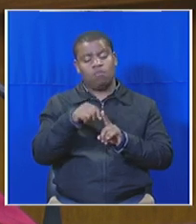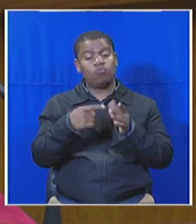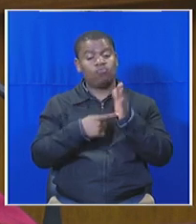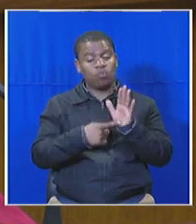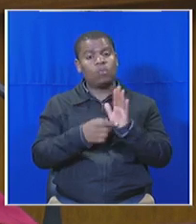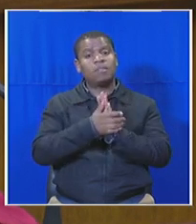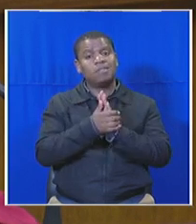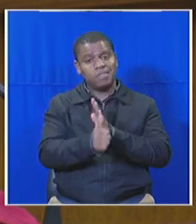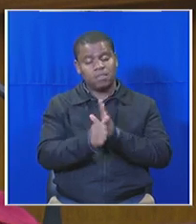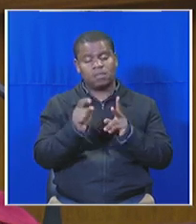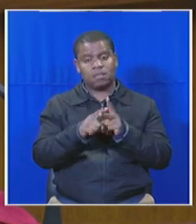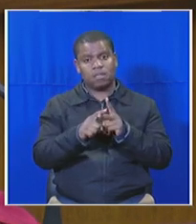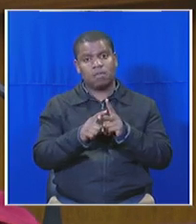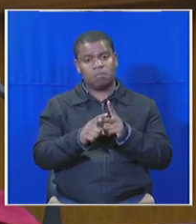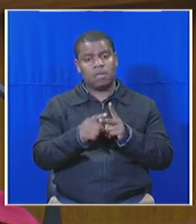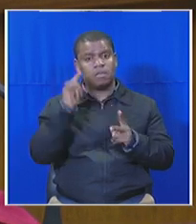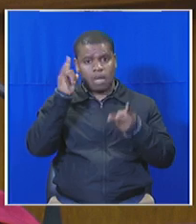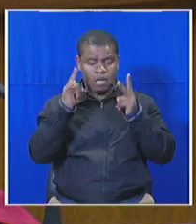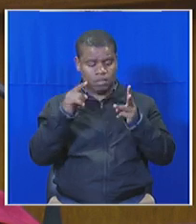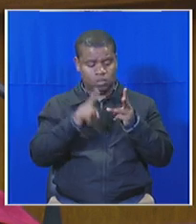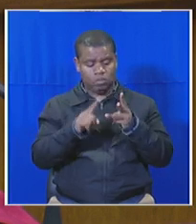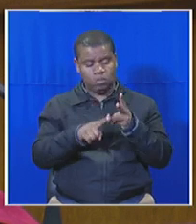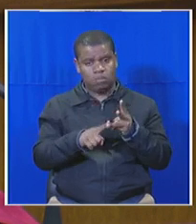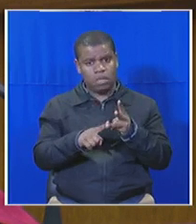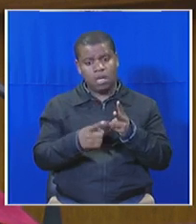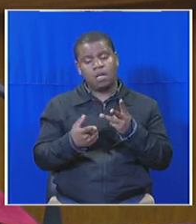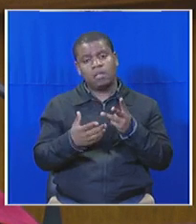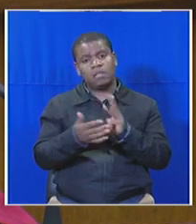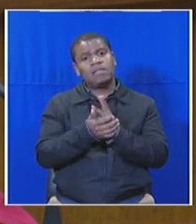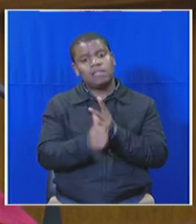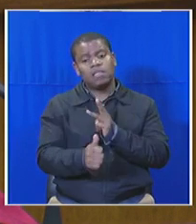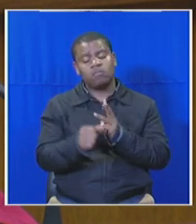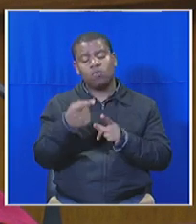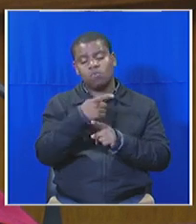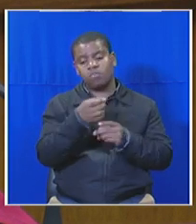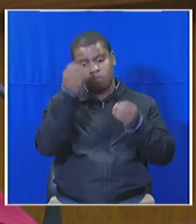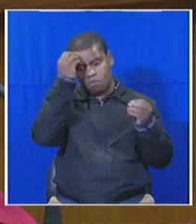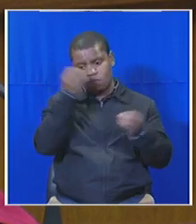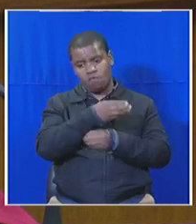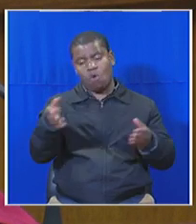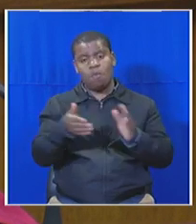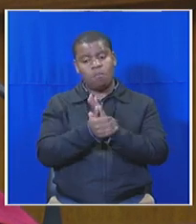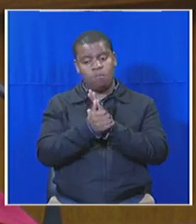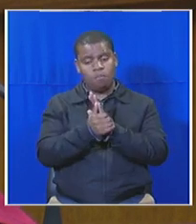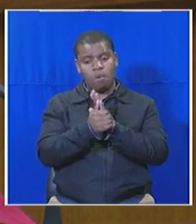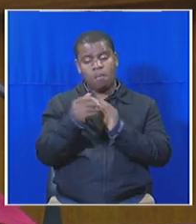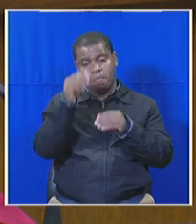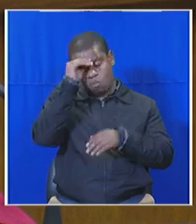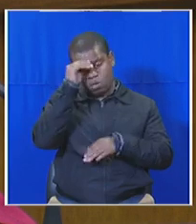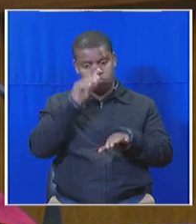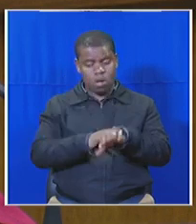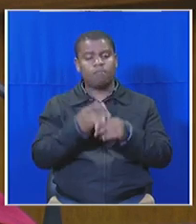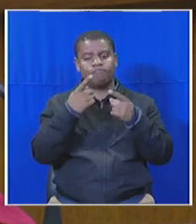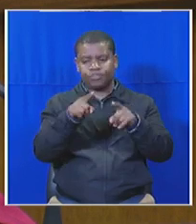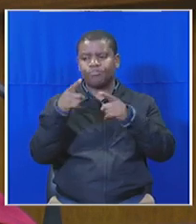vision, and leadership qualities required to comprehend the responsibilities of policing, who went around